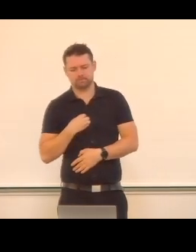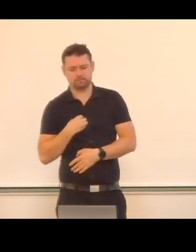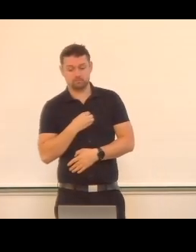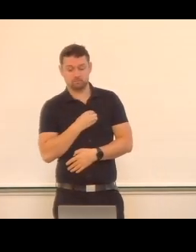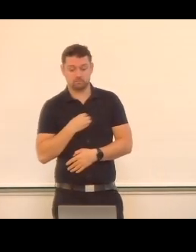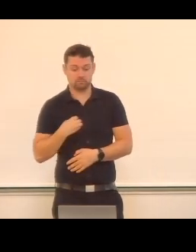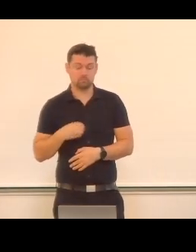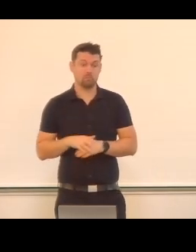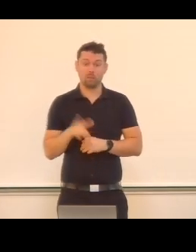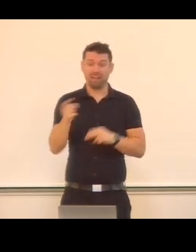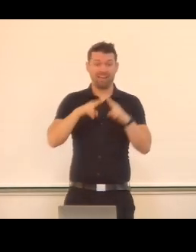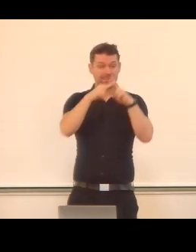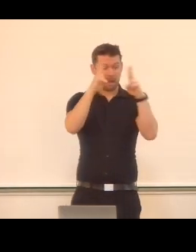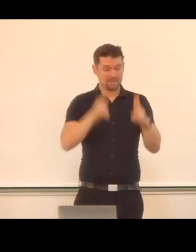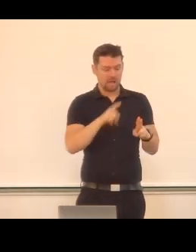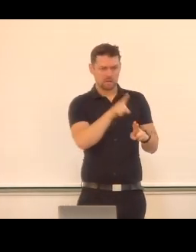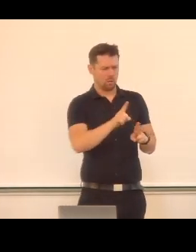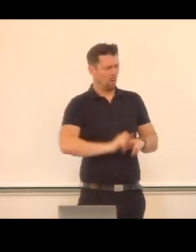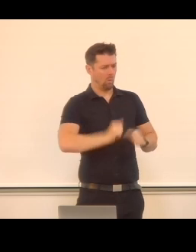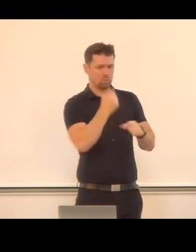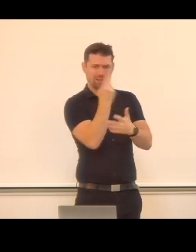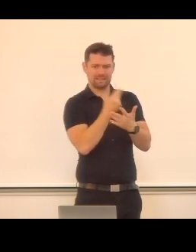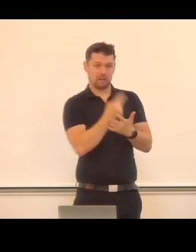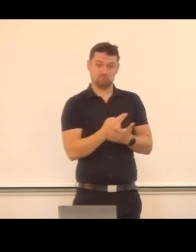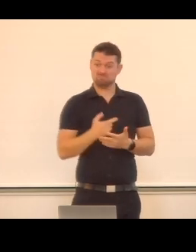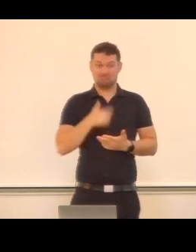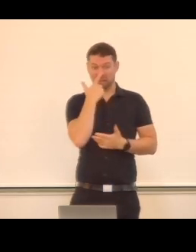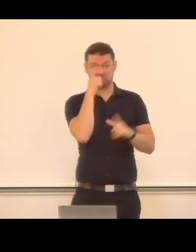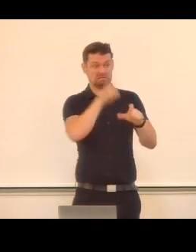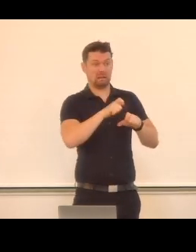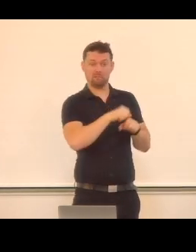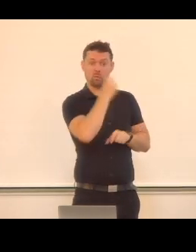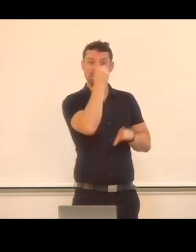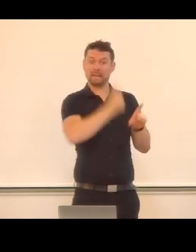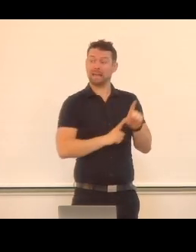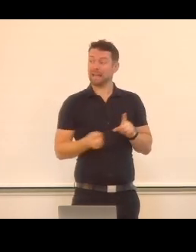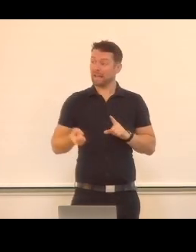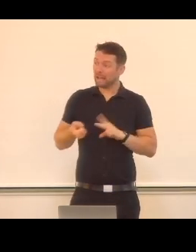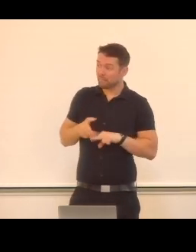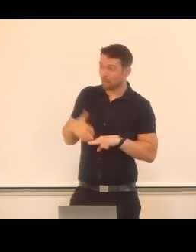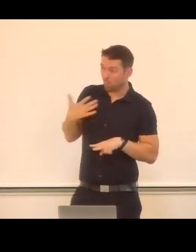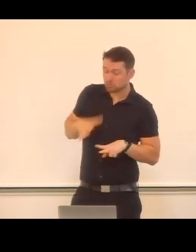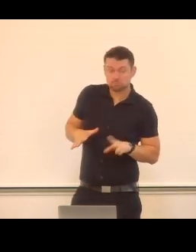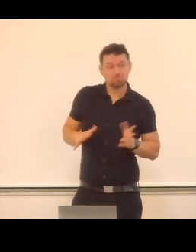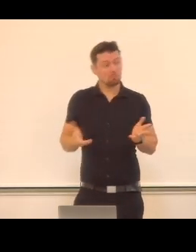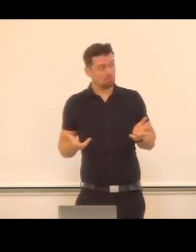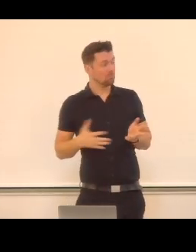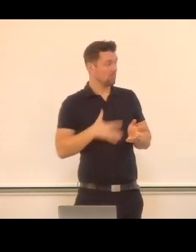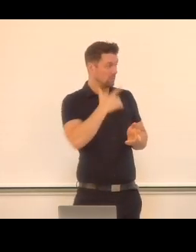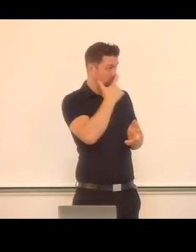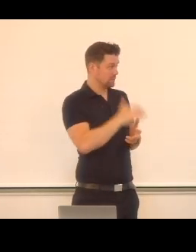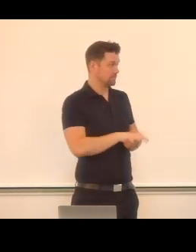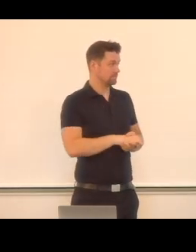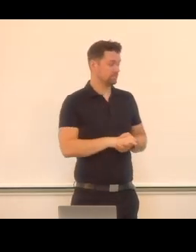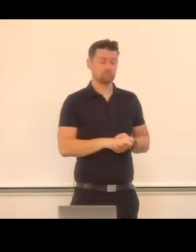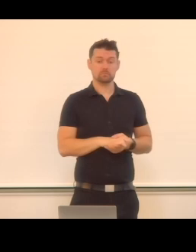It's a well-designed habitat. I really enjoyed it. I could stay in there for a year if they wanted to lock me up there for a year. As far